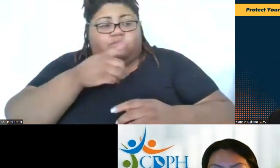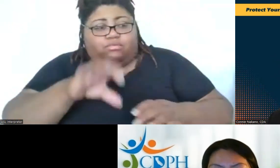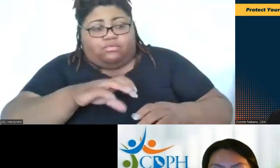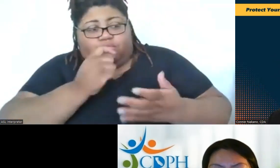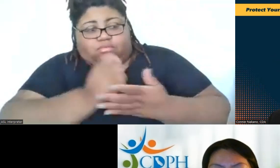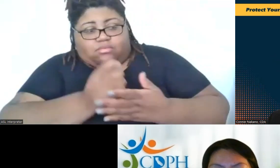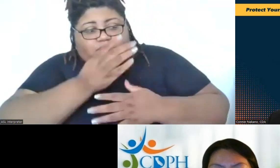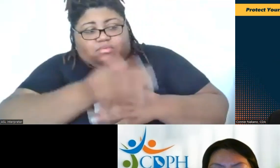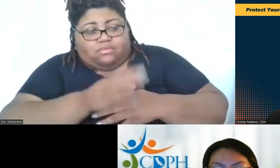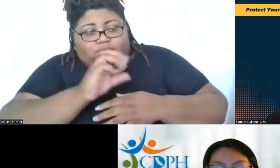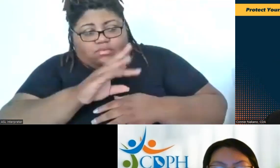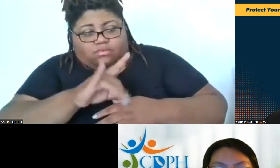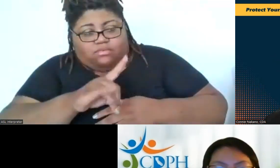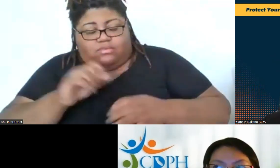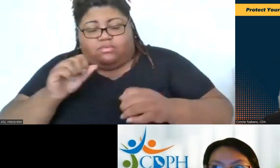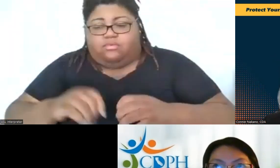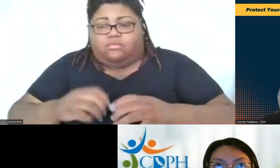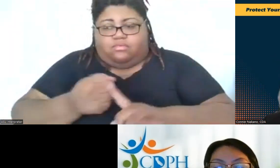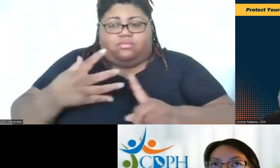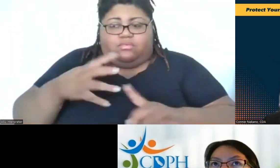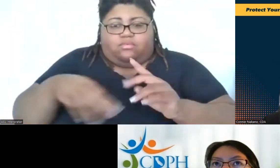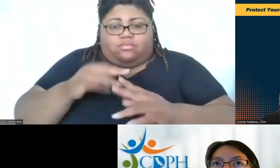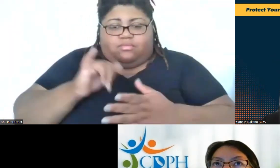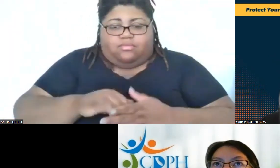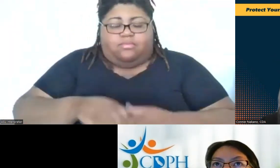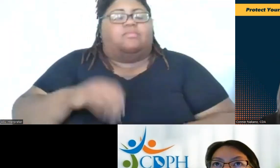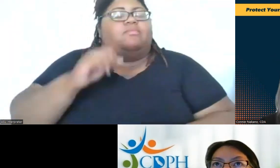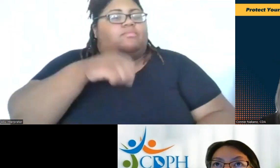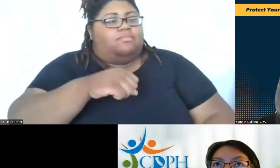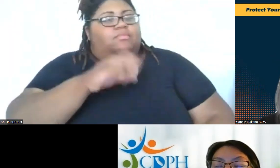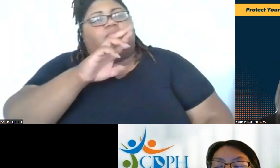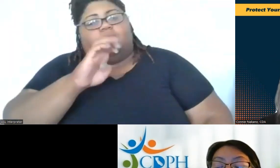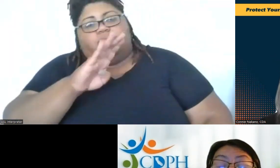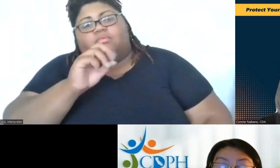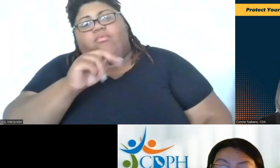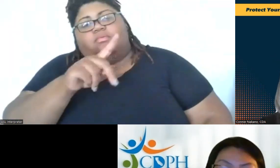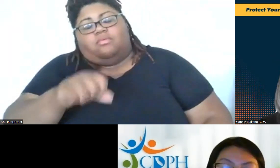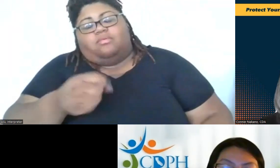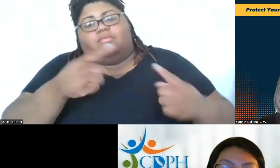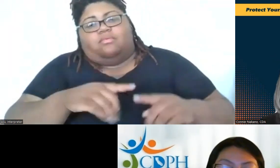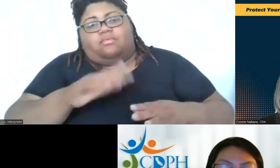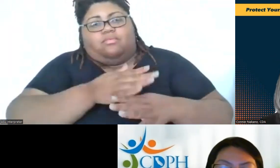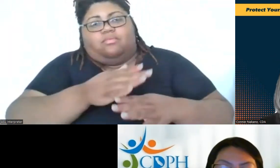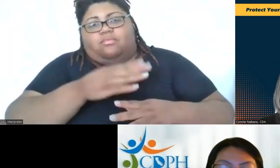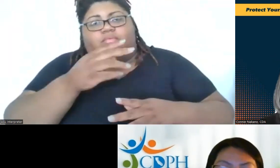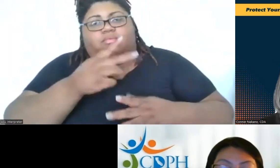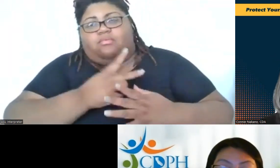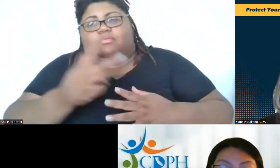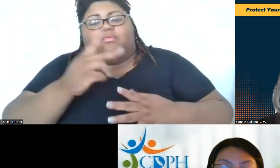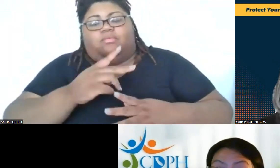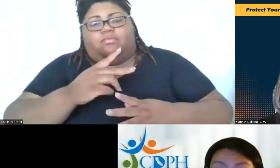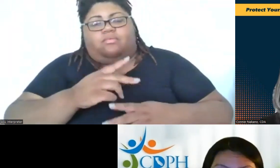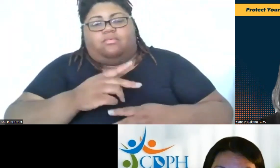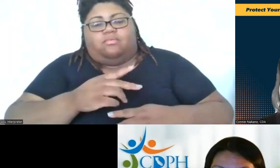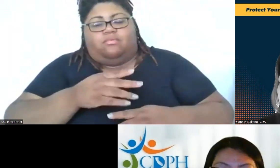expand a little bit on that. Yeah, so rebound can happen within a couple weeks of having taken